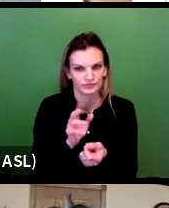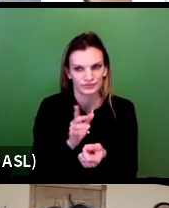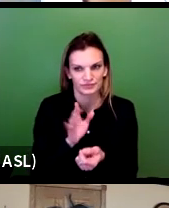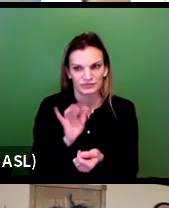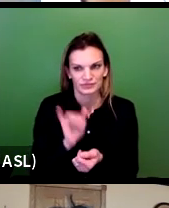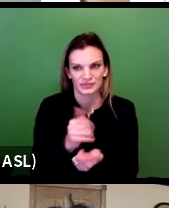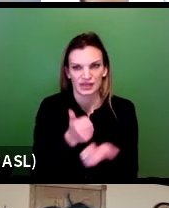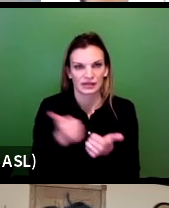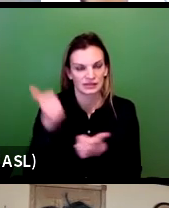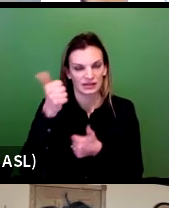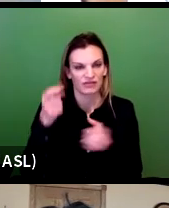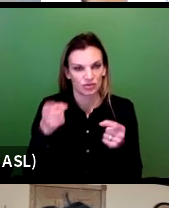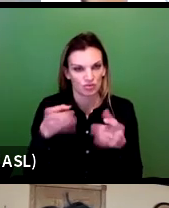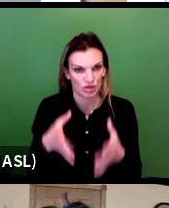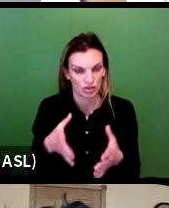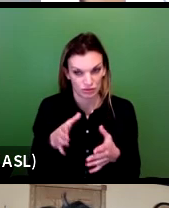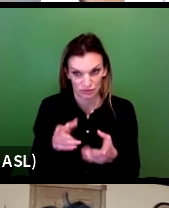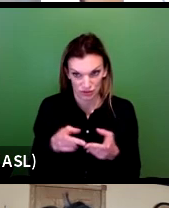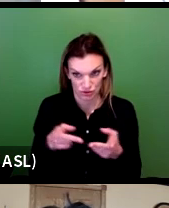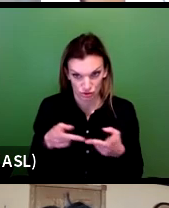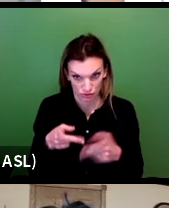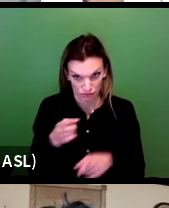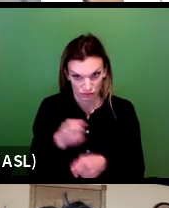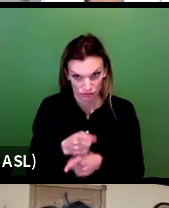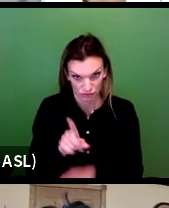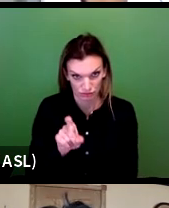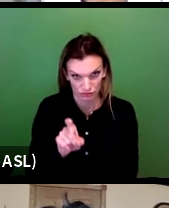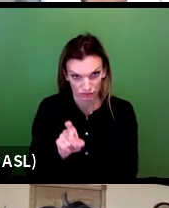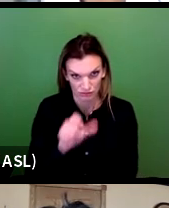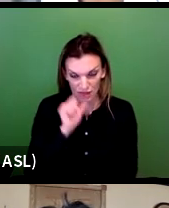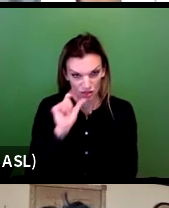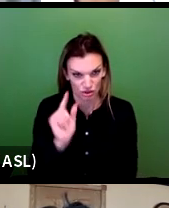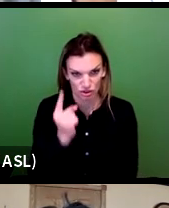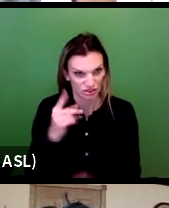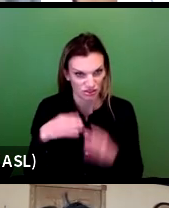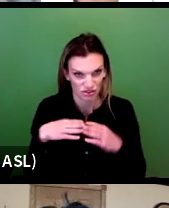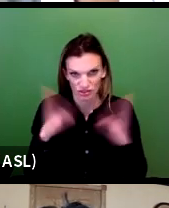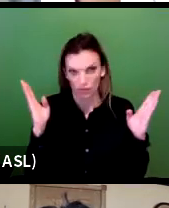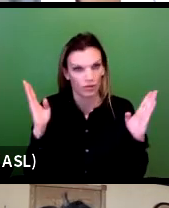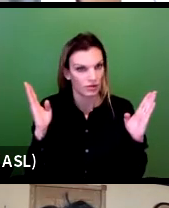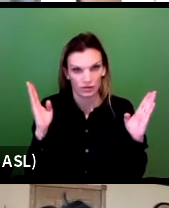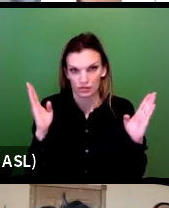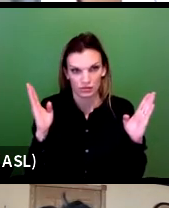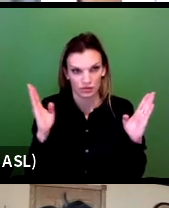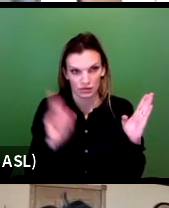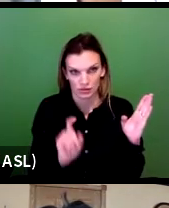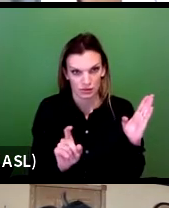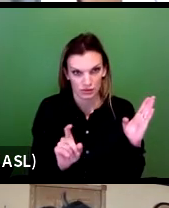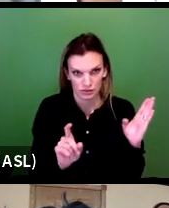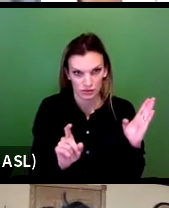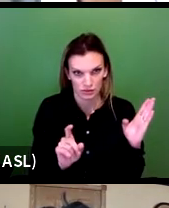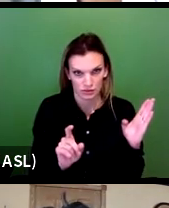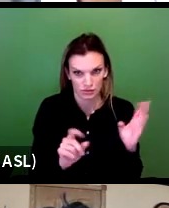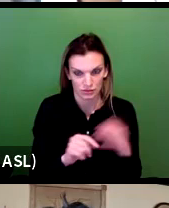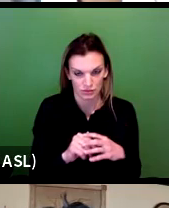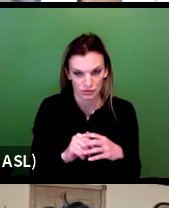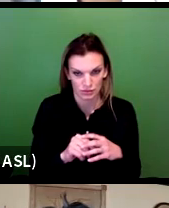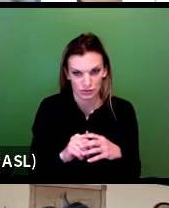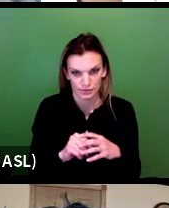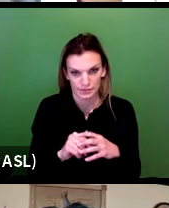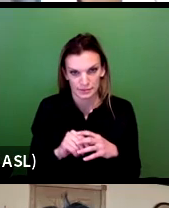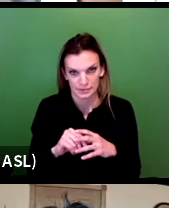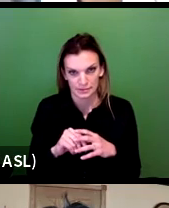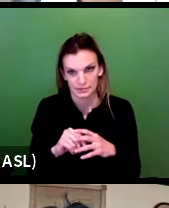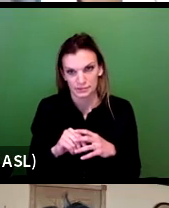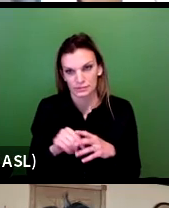executive director position. Is that accurate? It's not just a general subcommittee structure with 3 people? My